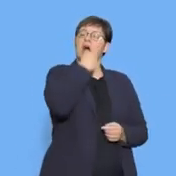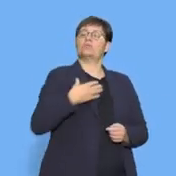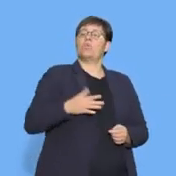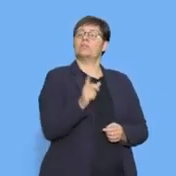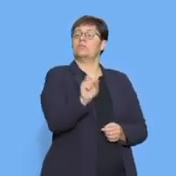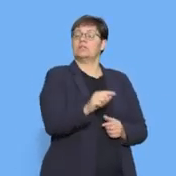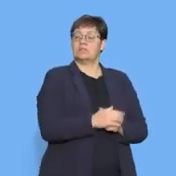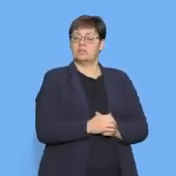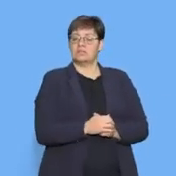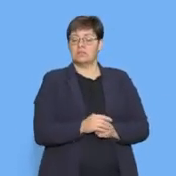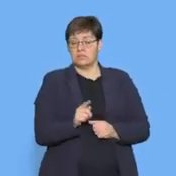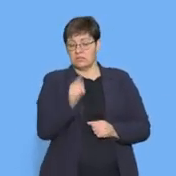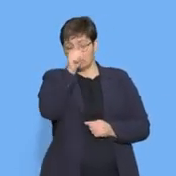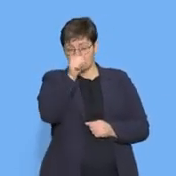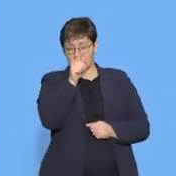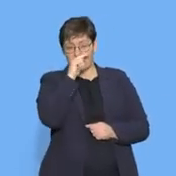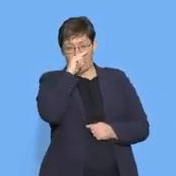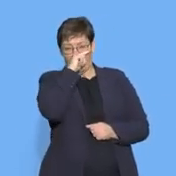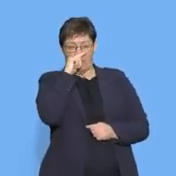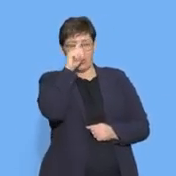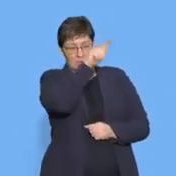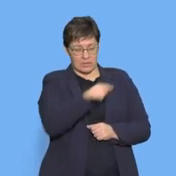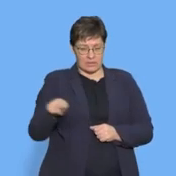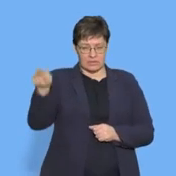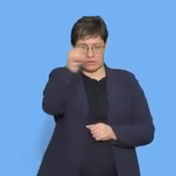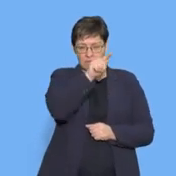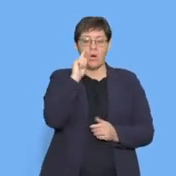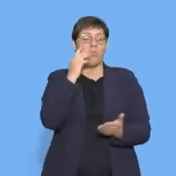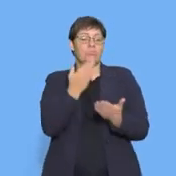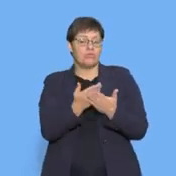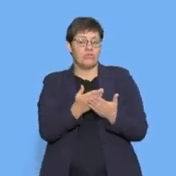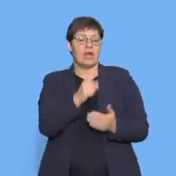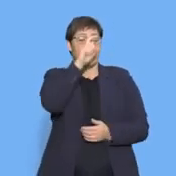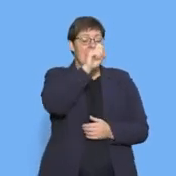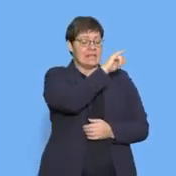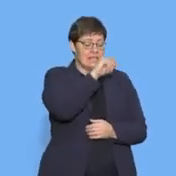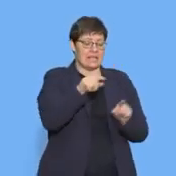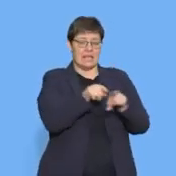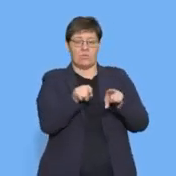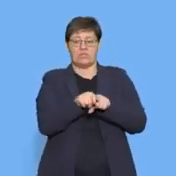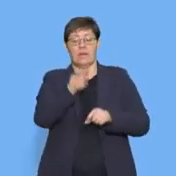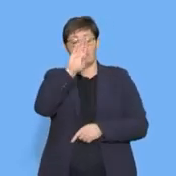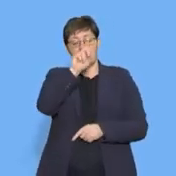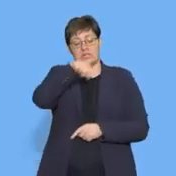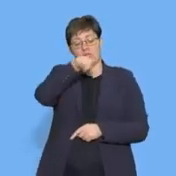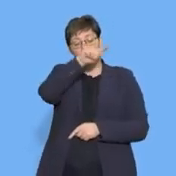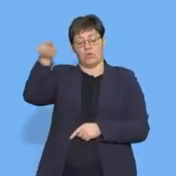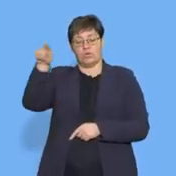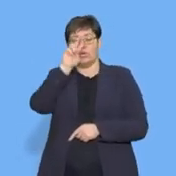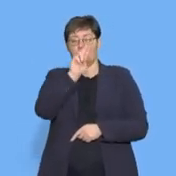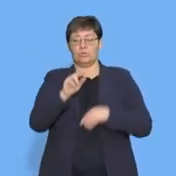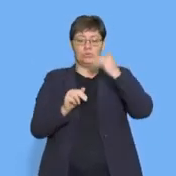what they asked us to prove. They wanted us to prove this. They wanted us to prove that xz is equal to b square